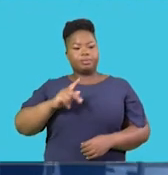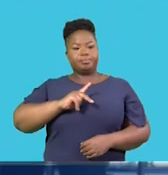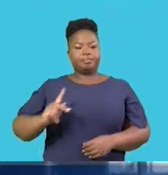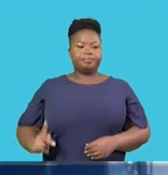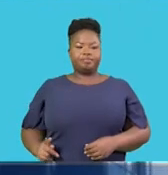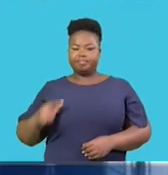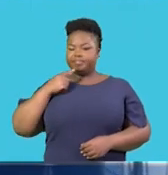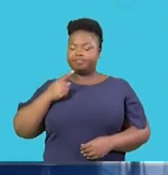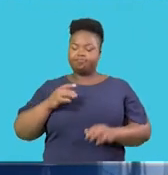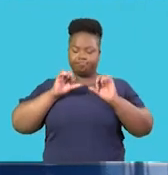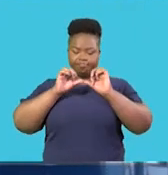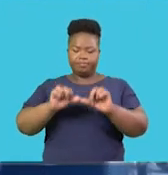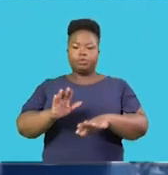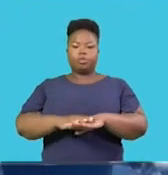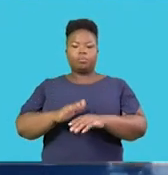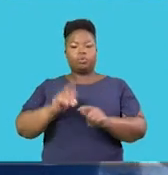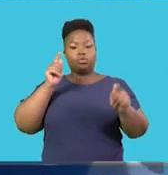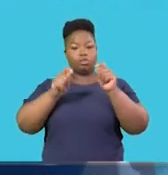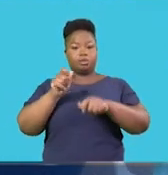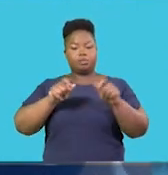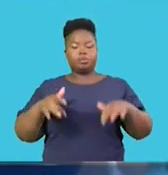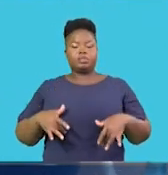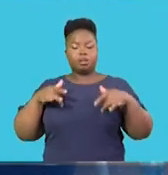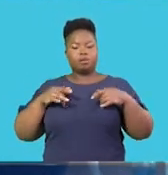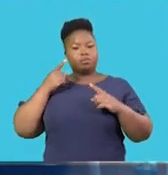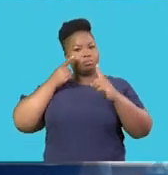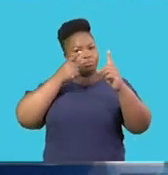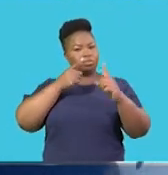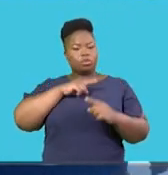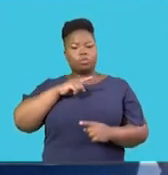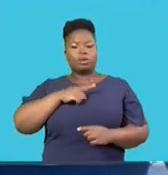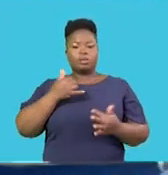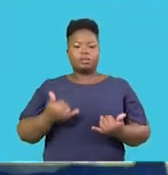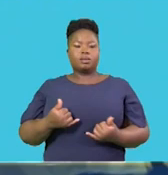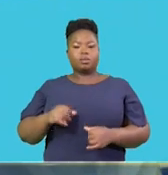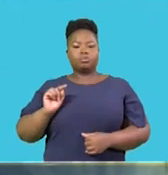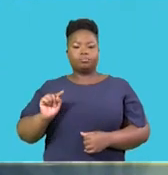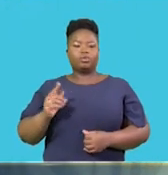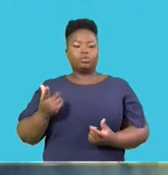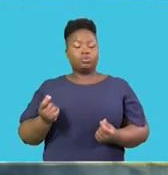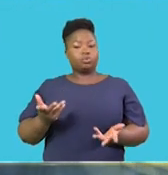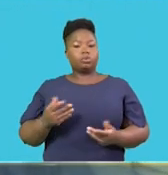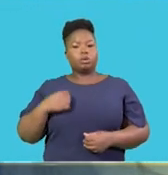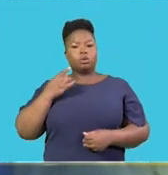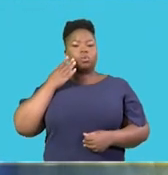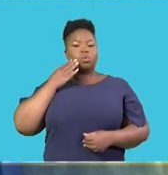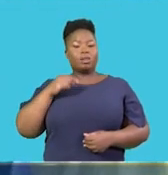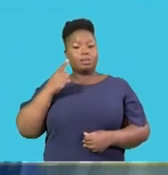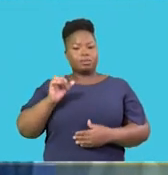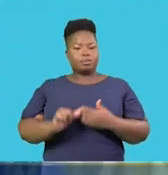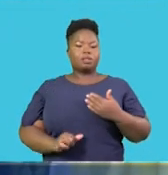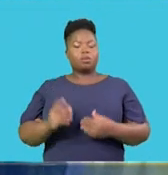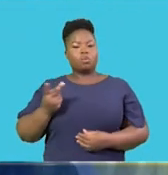liza kuqhubeka litshintsha iimpilo zabaninzi njengoba ngomhla weshumi elinethoba. Kwinyanga ezayo eza kuthi